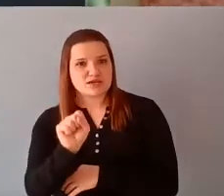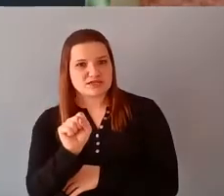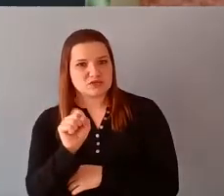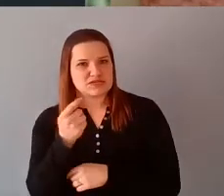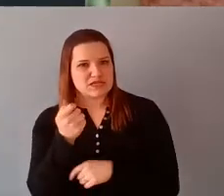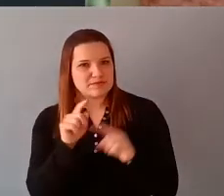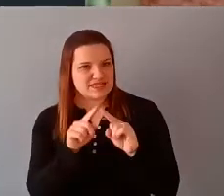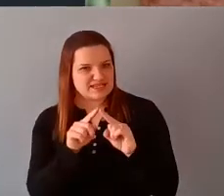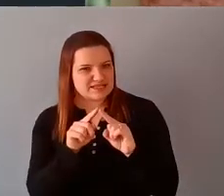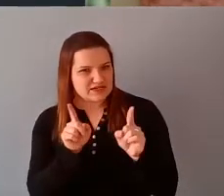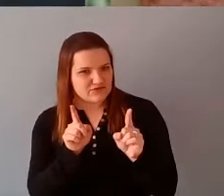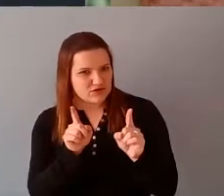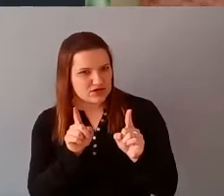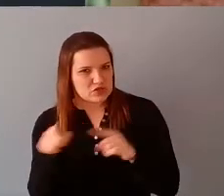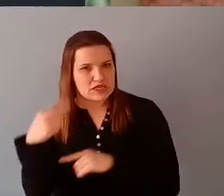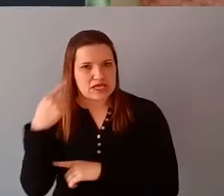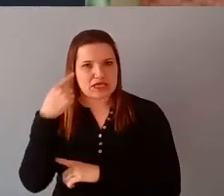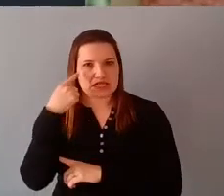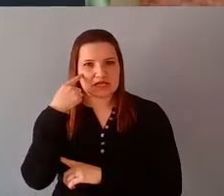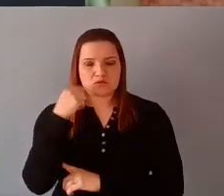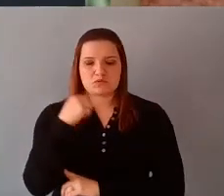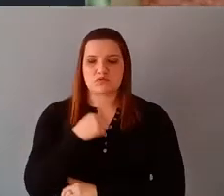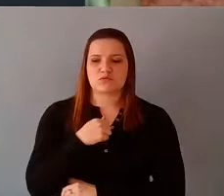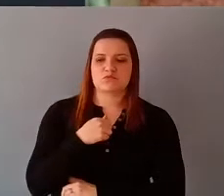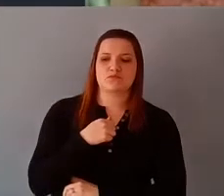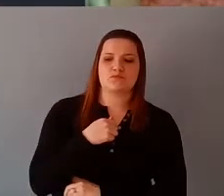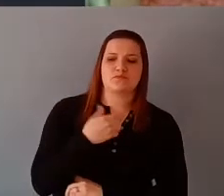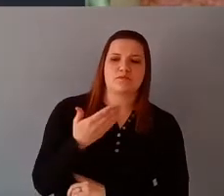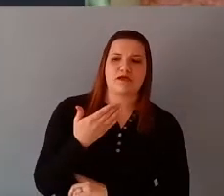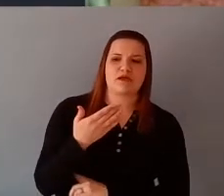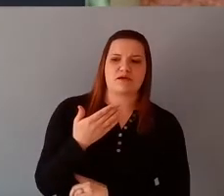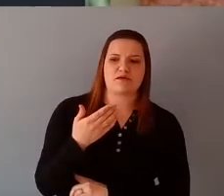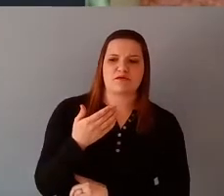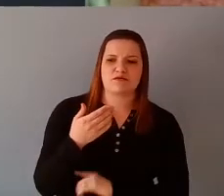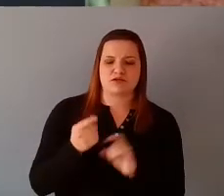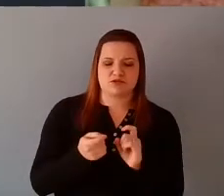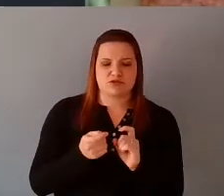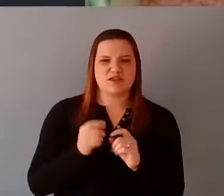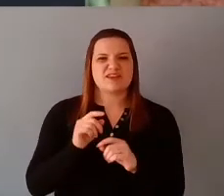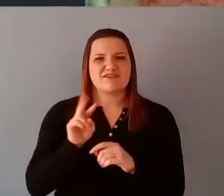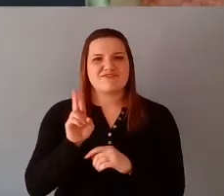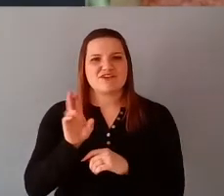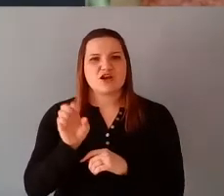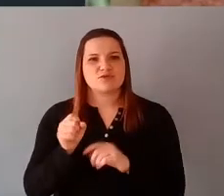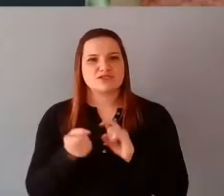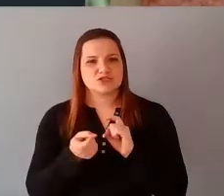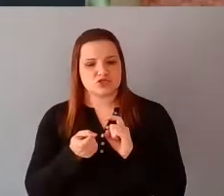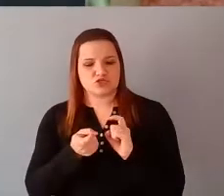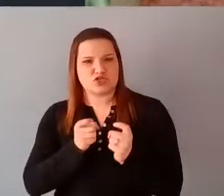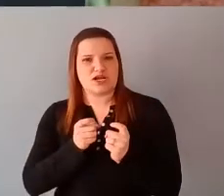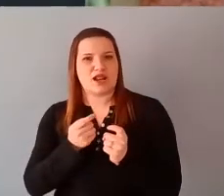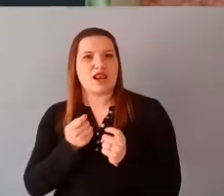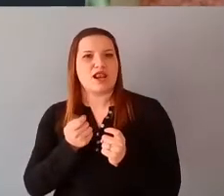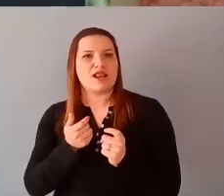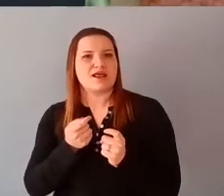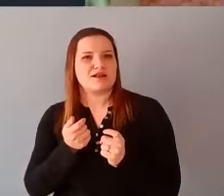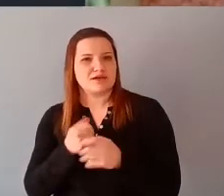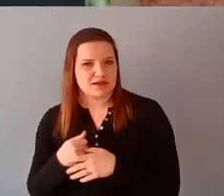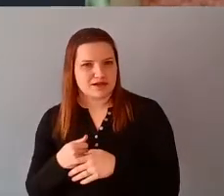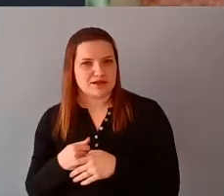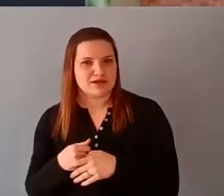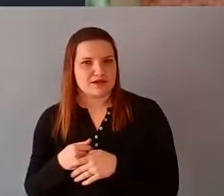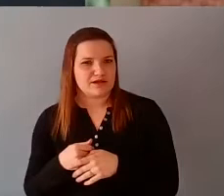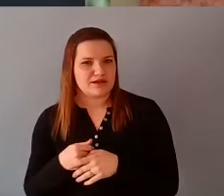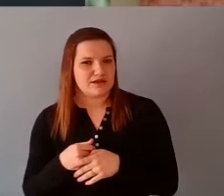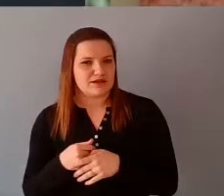different. And so they're thinking that there might have been a slight mutation of it that caused him